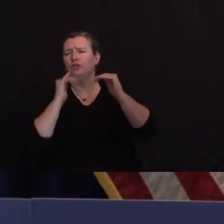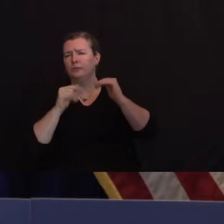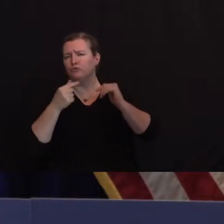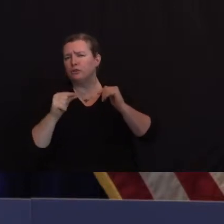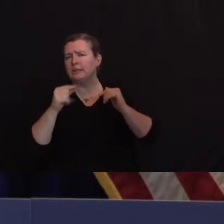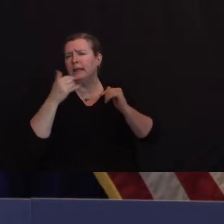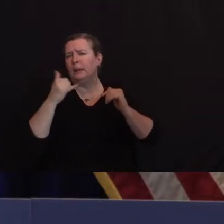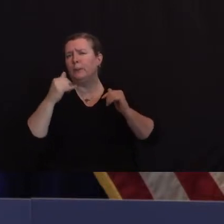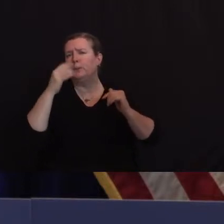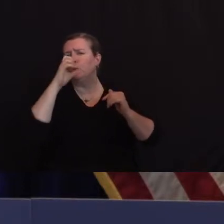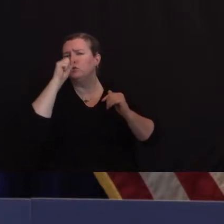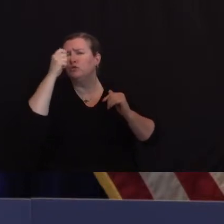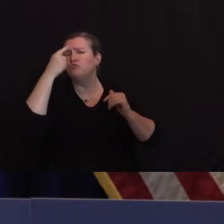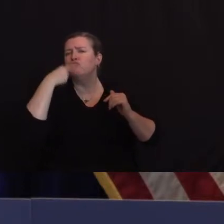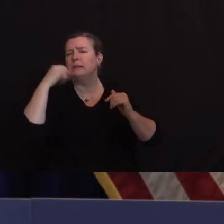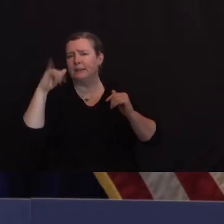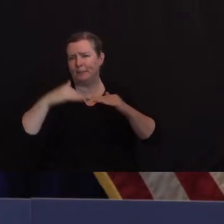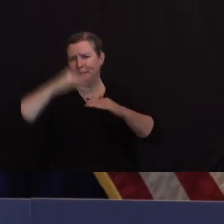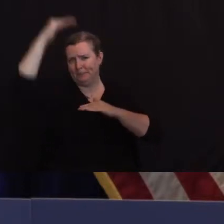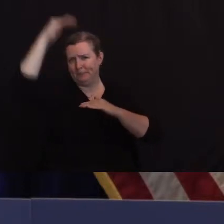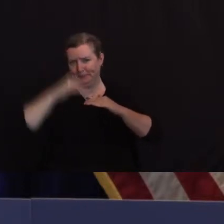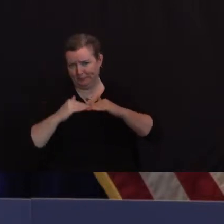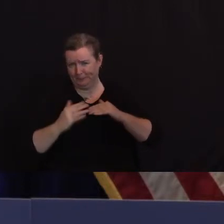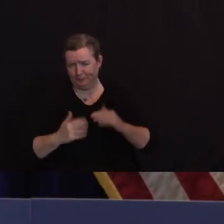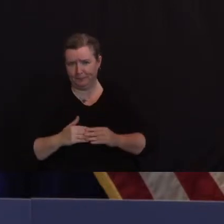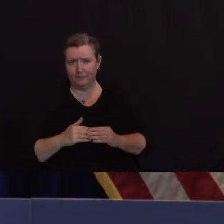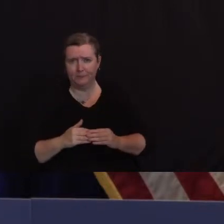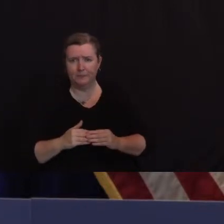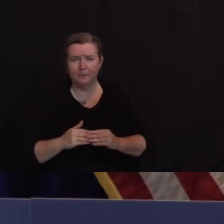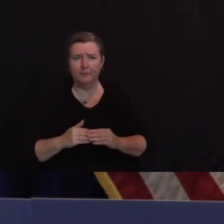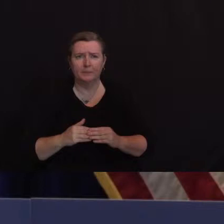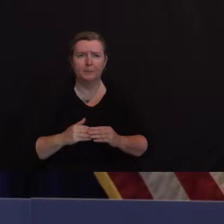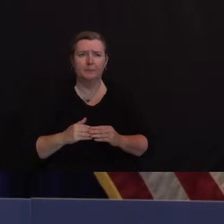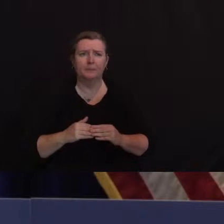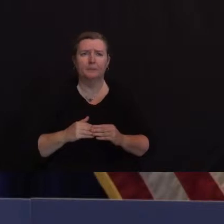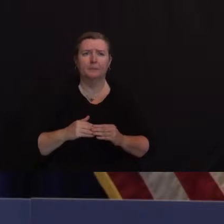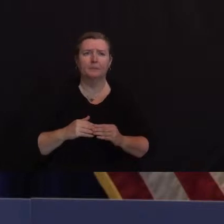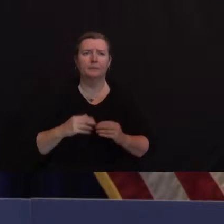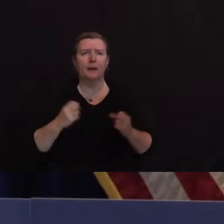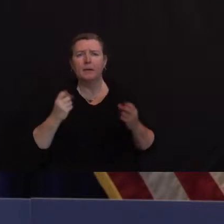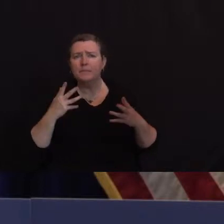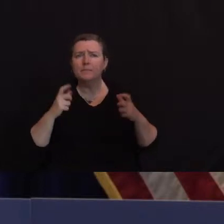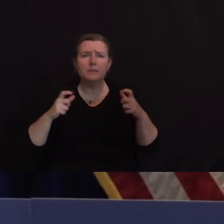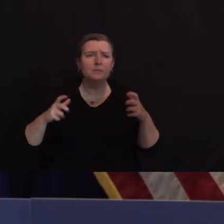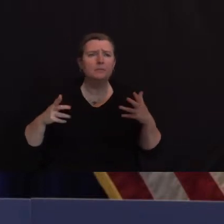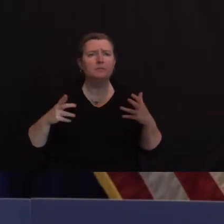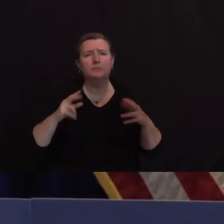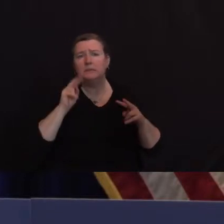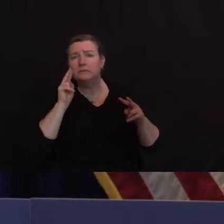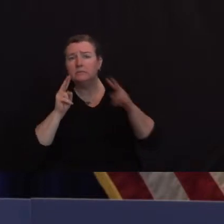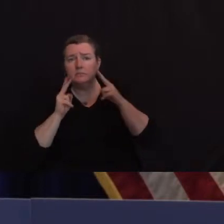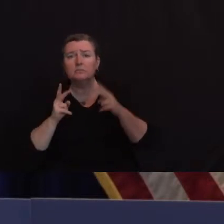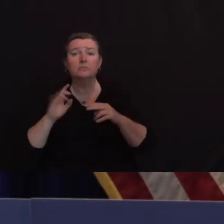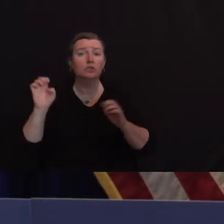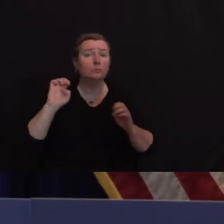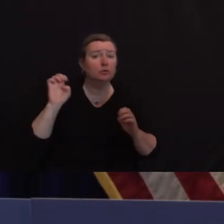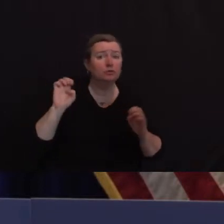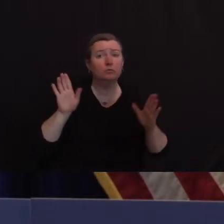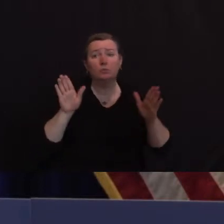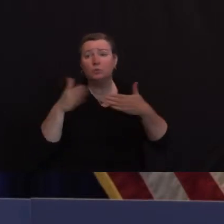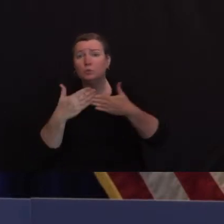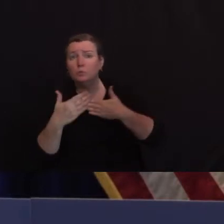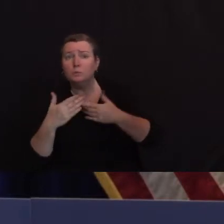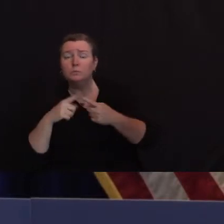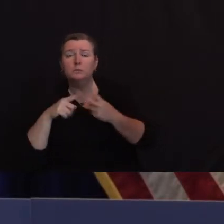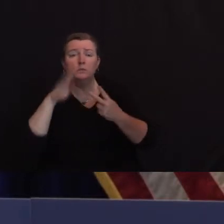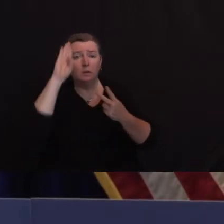the cases per 100,000, and the COVID-like illness through our emergency rooms. And it will dictate how we work